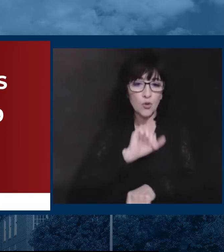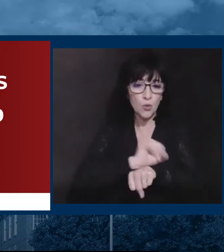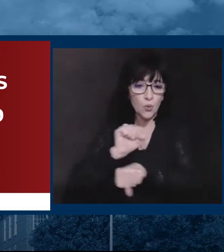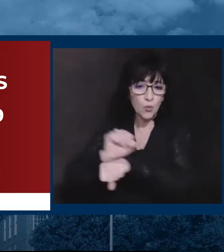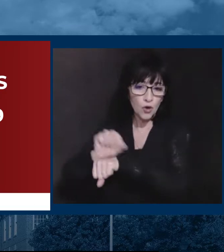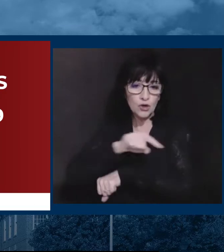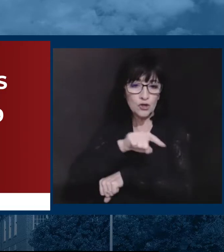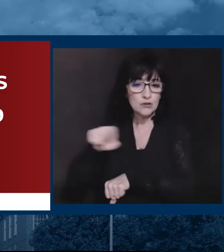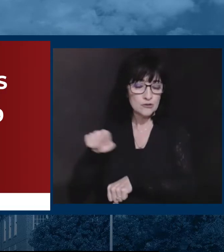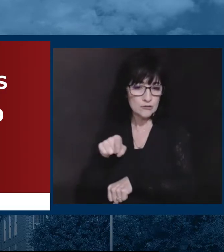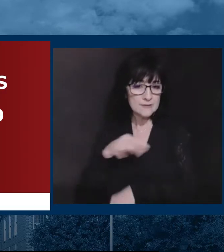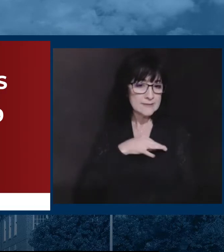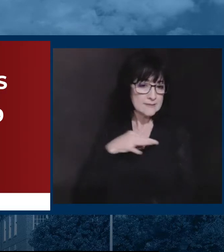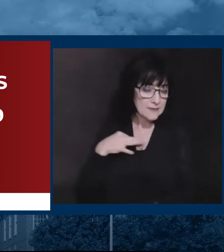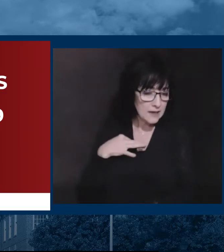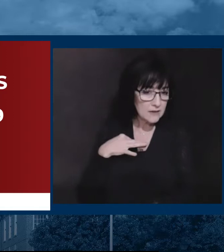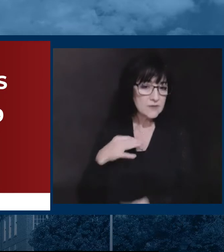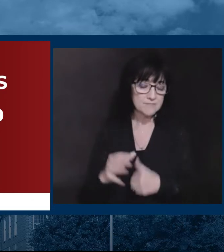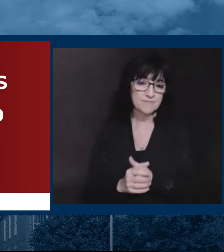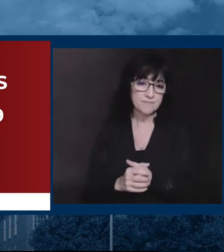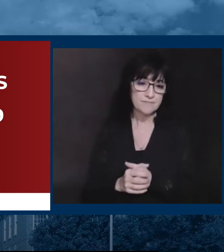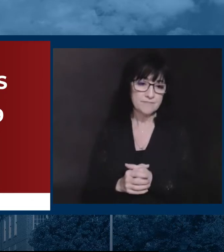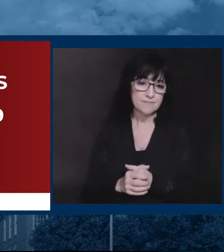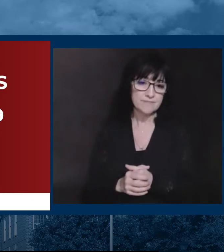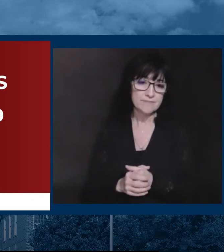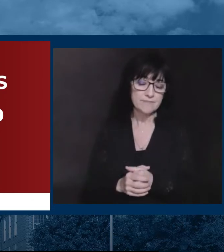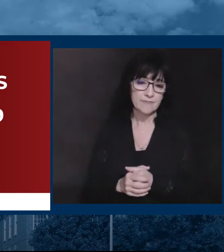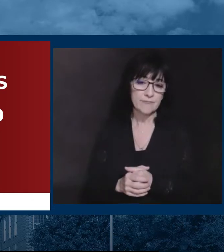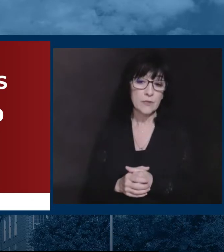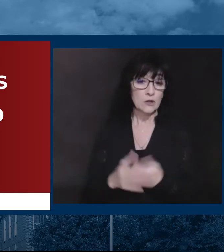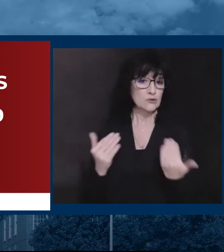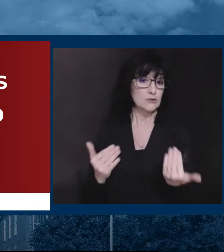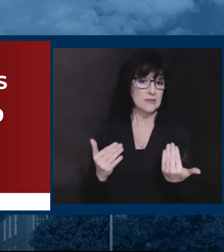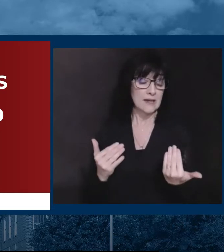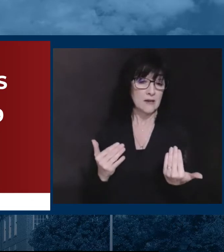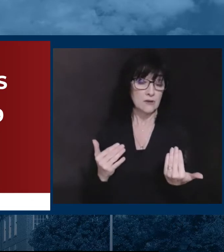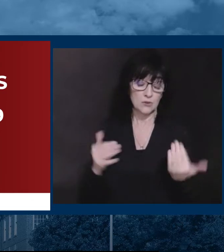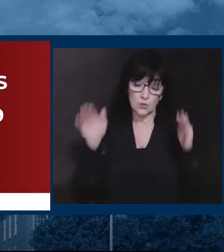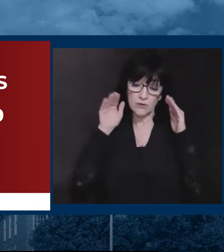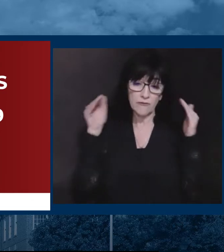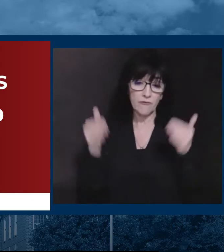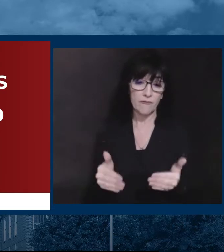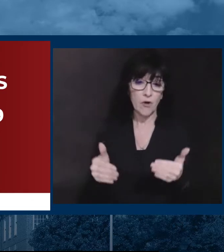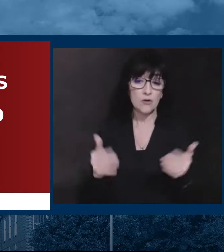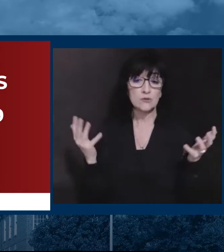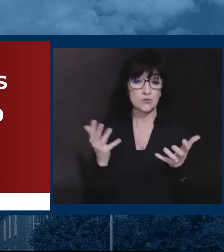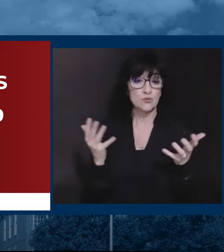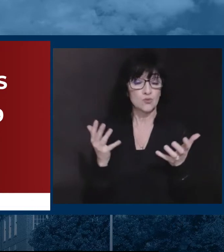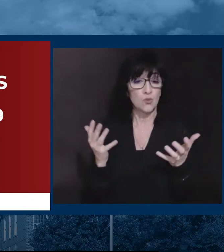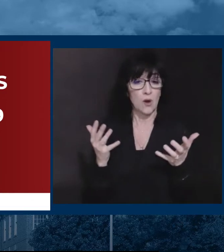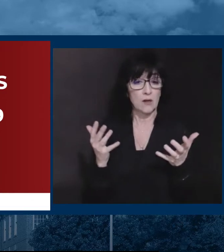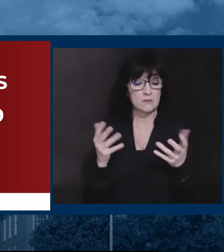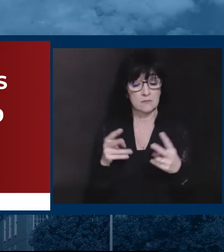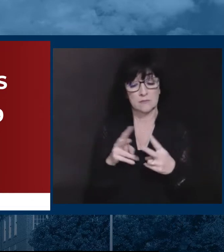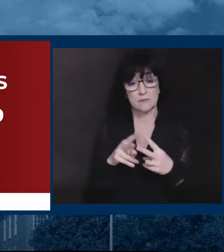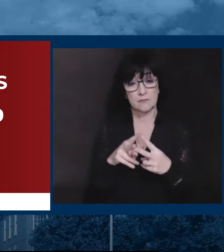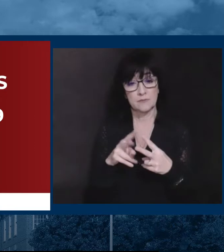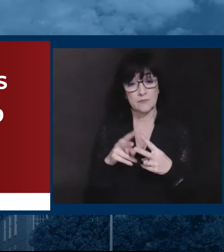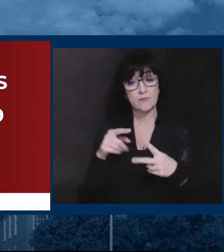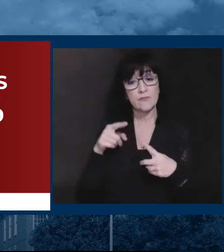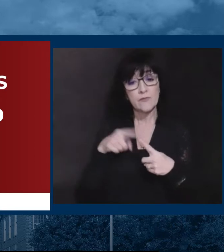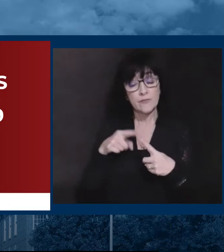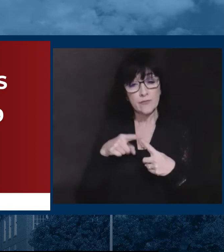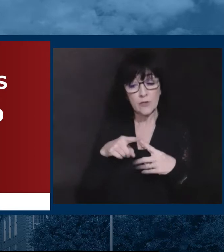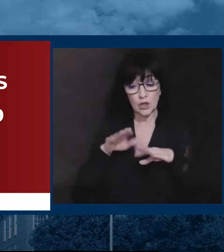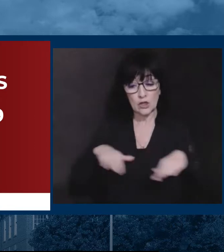particular hospitalization. So we're focused now getting children back in the classrooms and making sure that the vaccines that